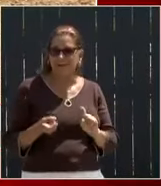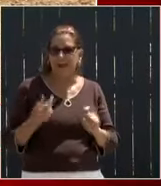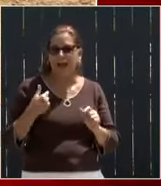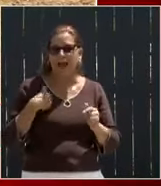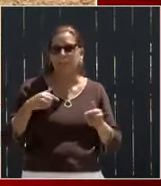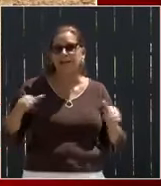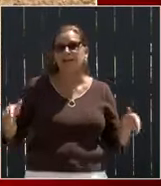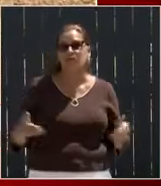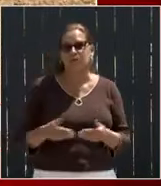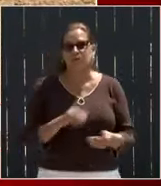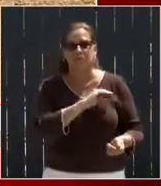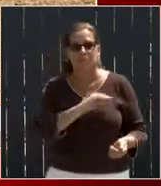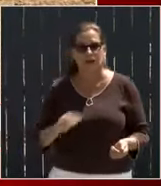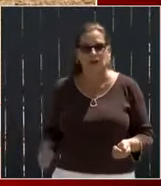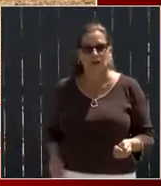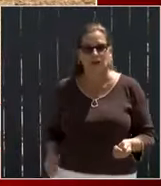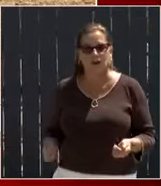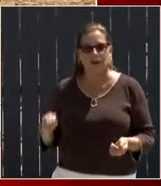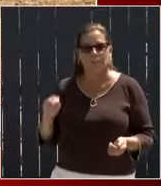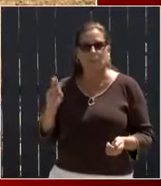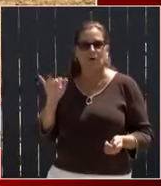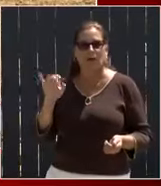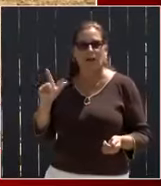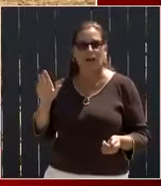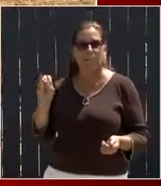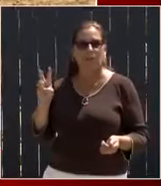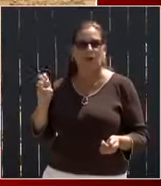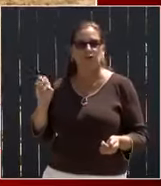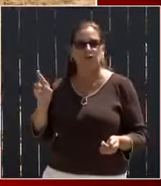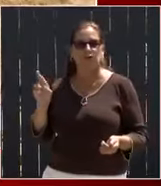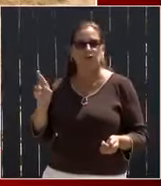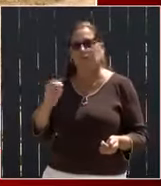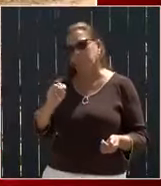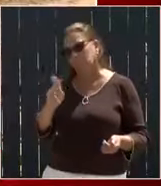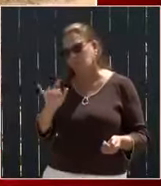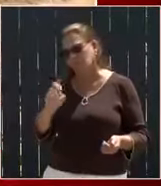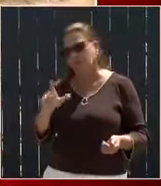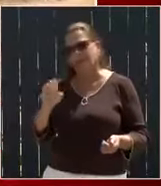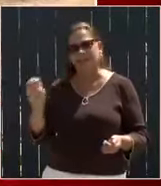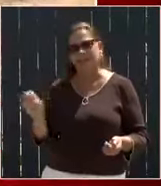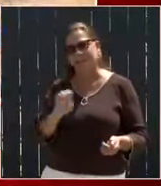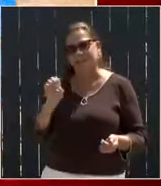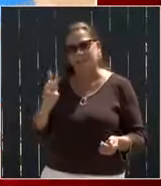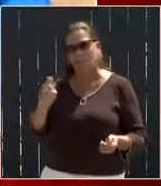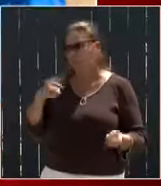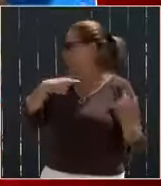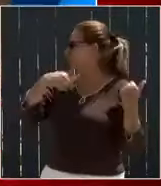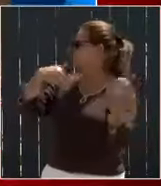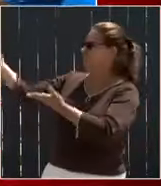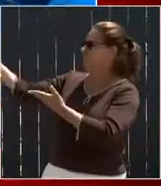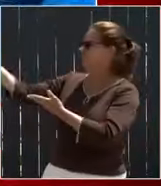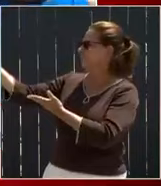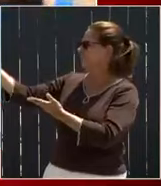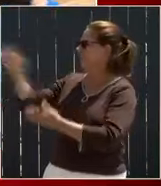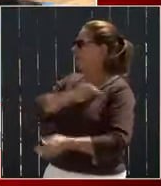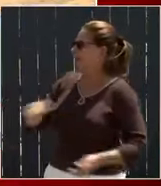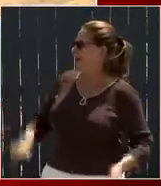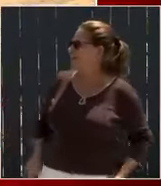is Muriel E. Bowser, the mayor. Thank you. Thank you. Well, hello,